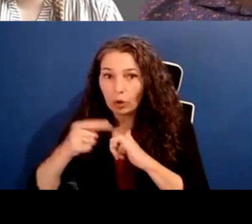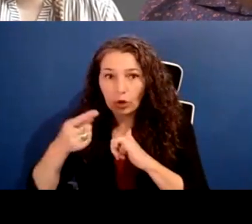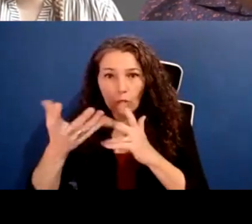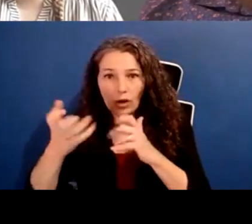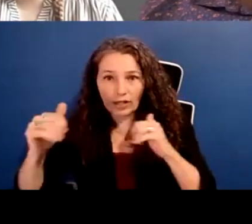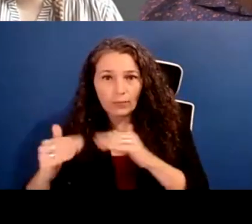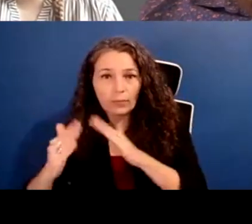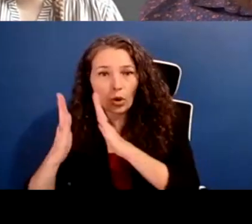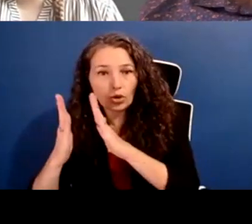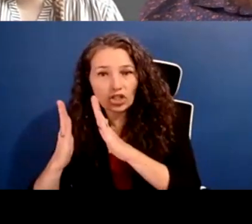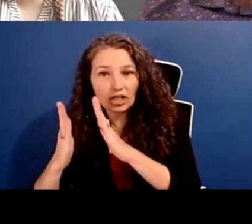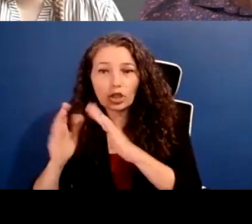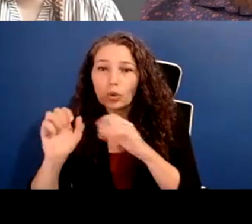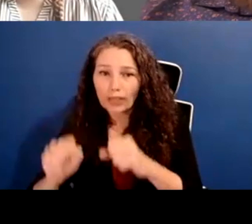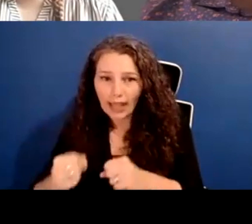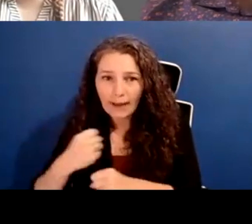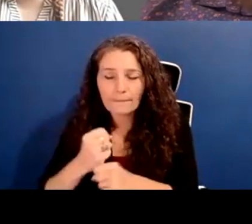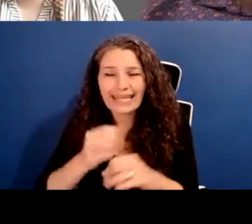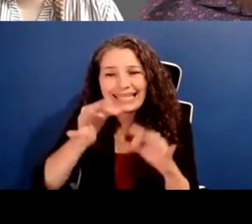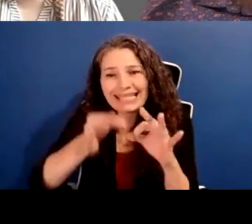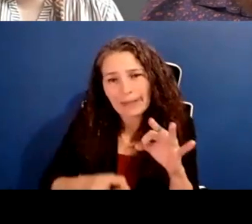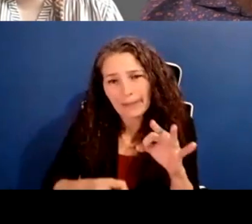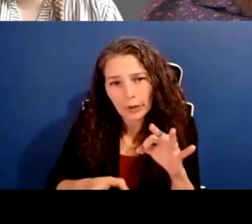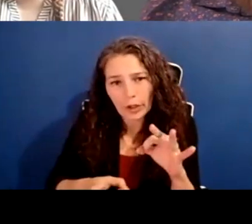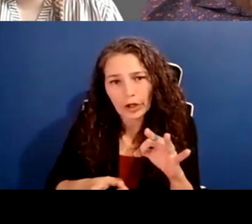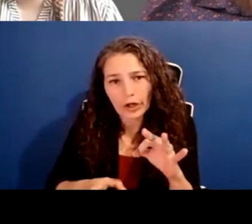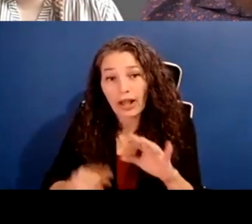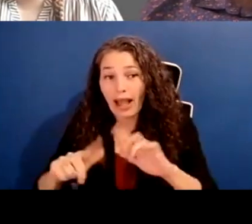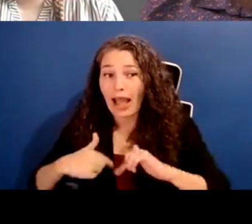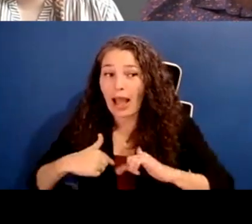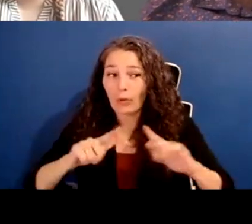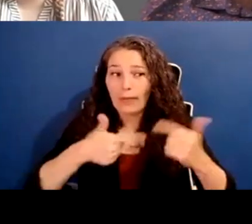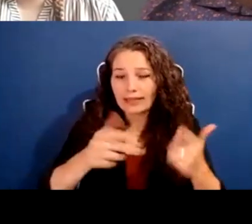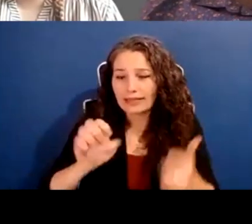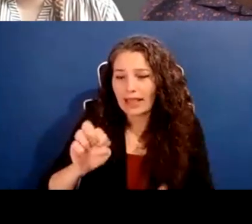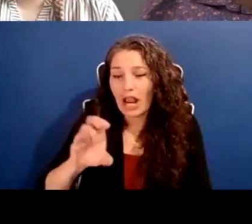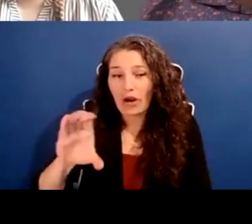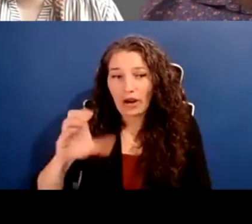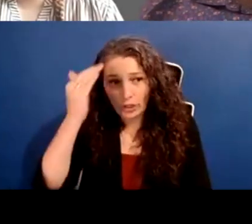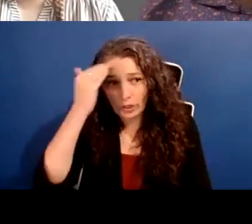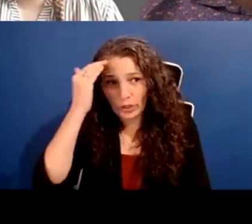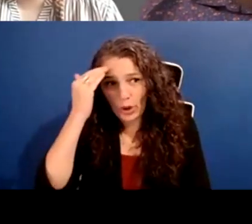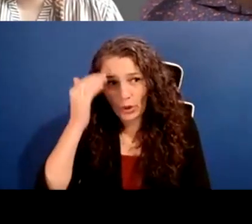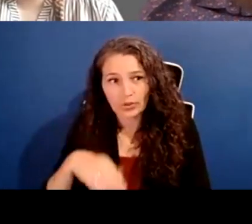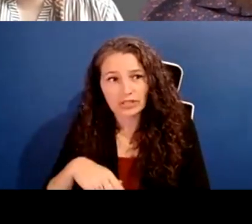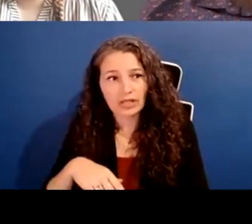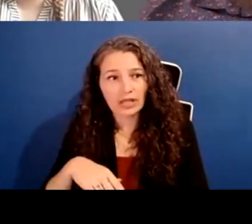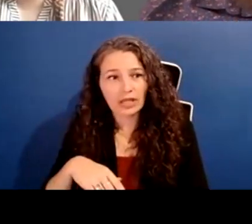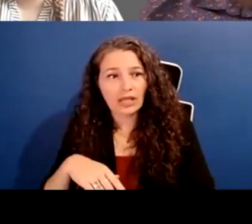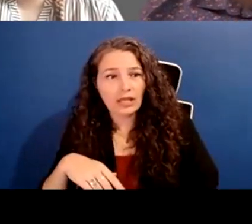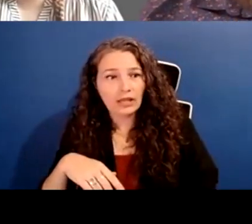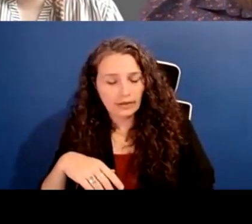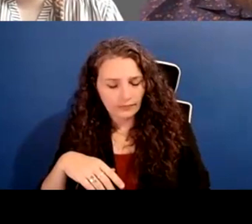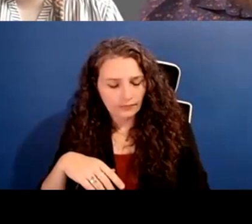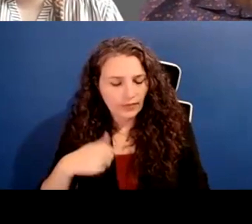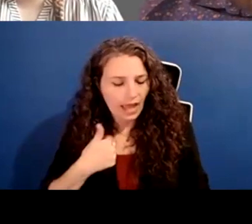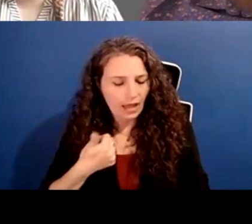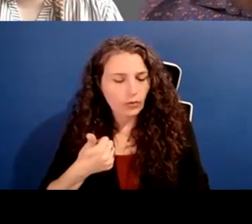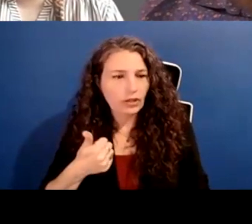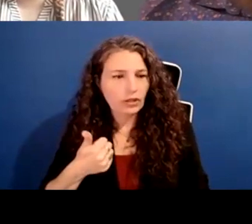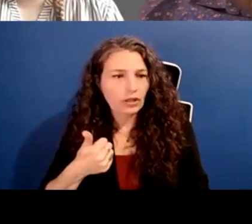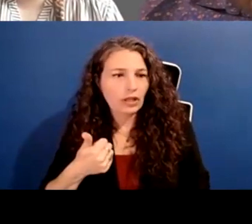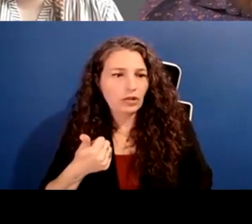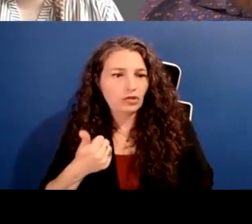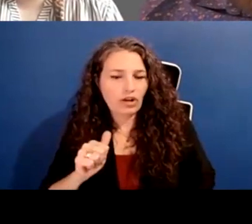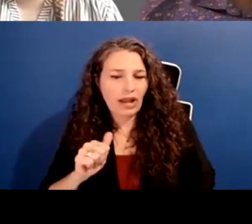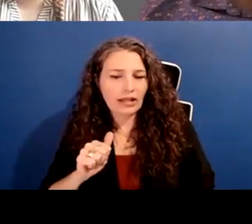So and I can pass to Eric, who has a lot of knowledge about this. I'm gonna go as quickly as I can, speaking at times, so we can give time for the other two